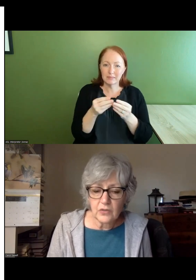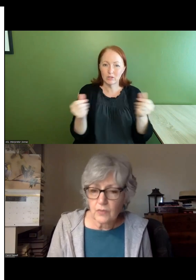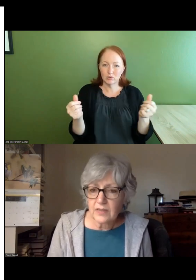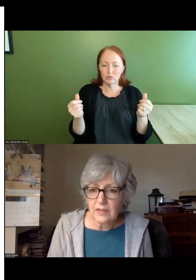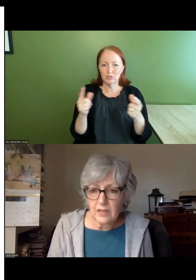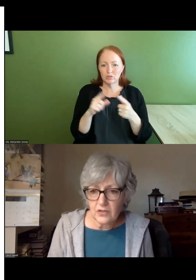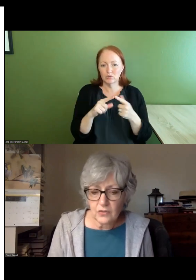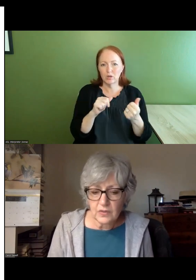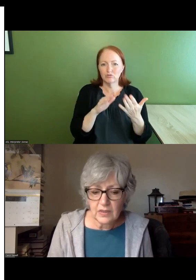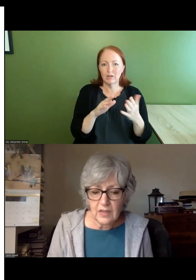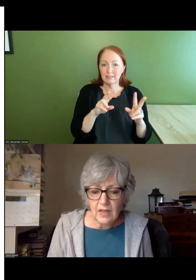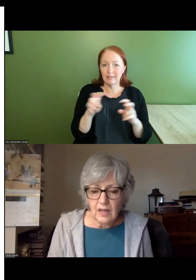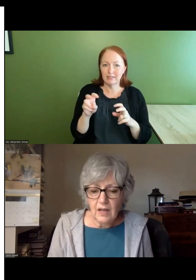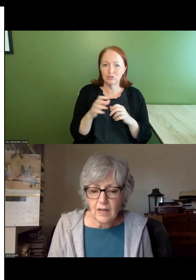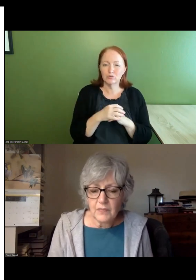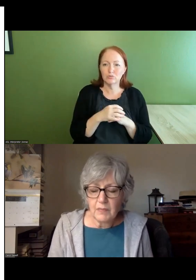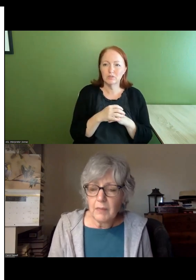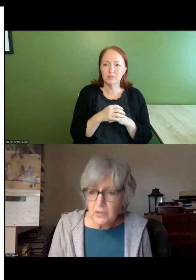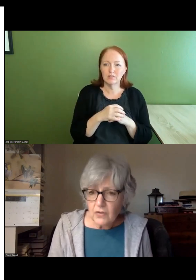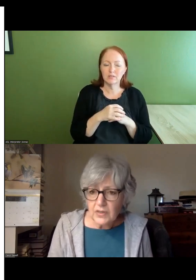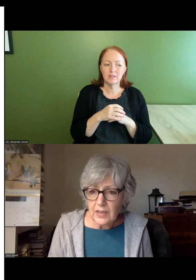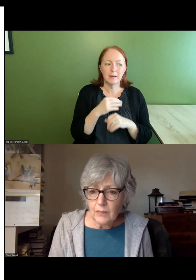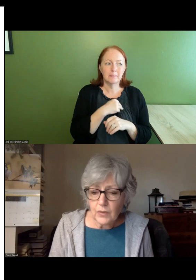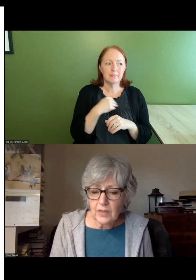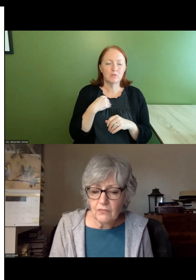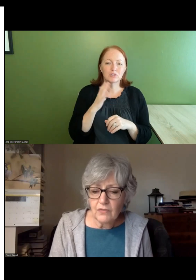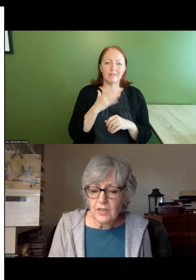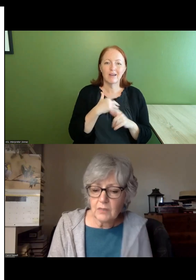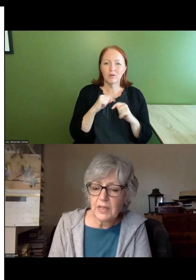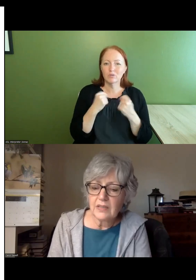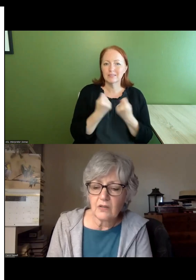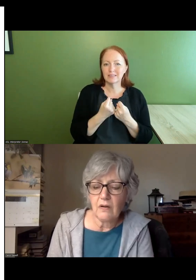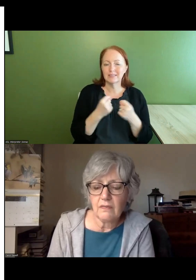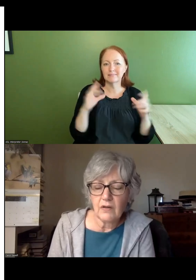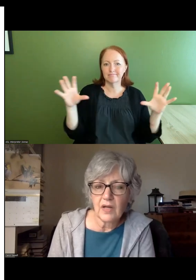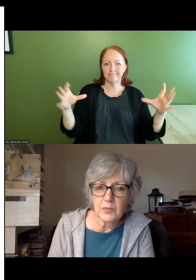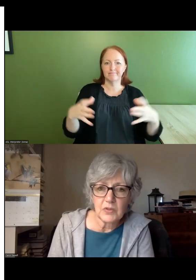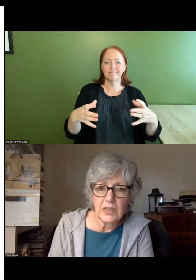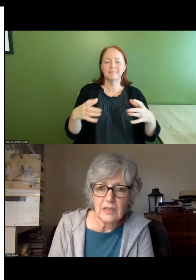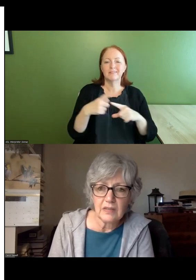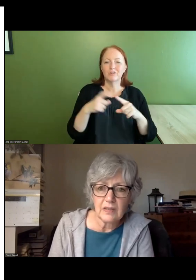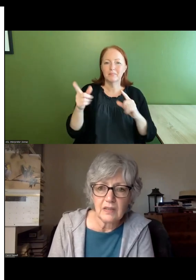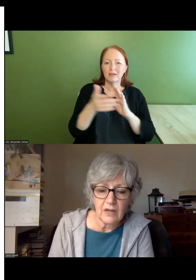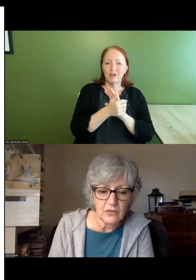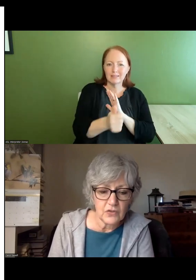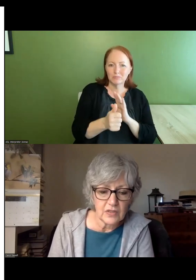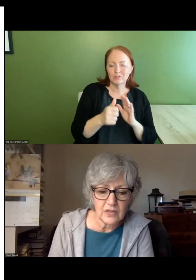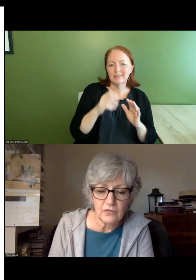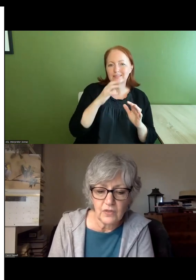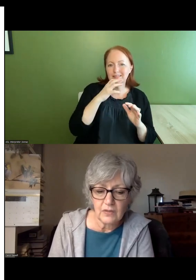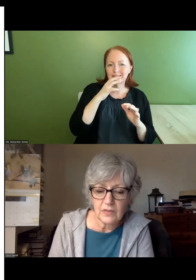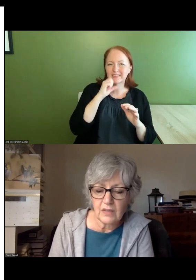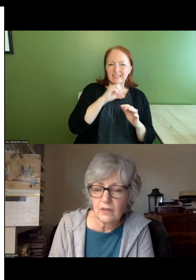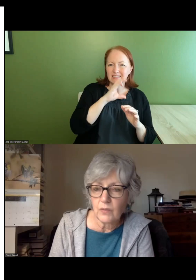to address the issues. The members of our team were convened based on their expertise in the elder